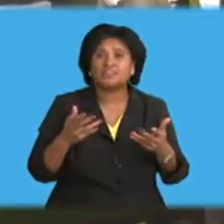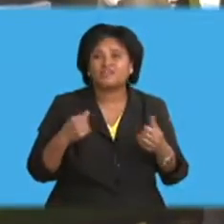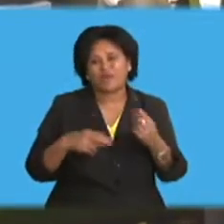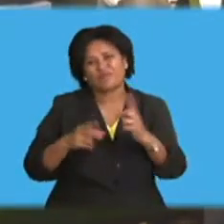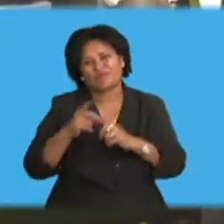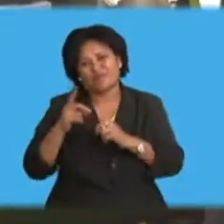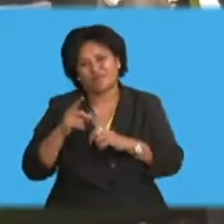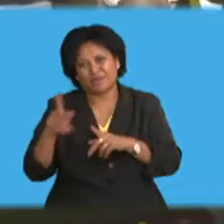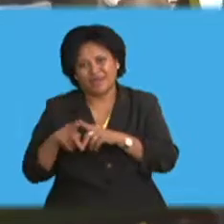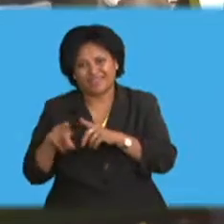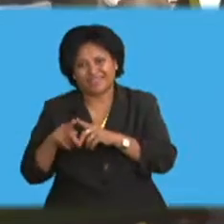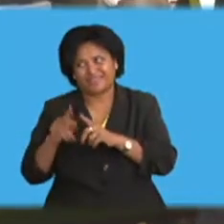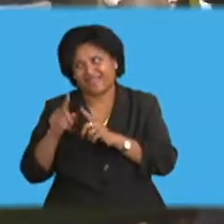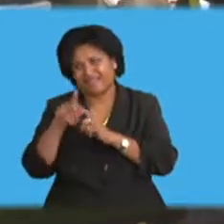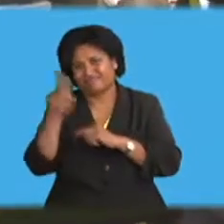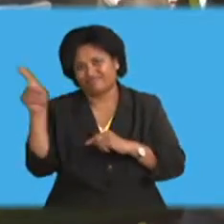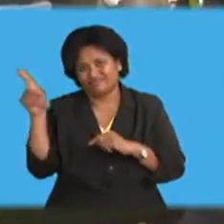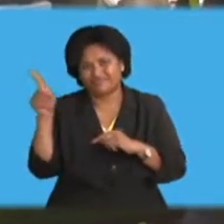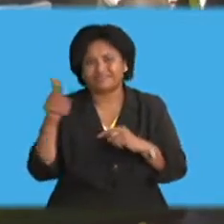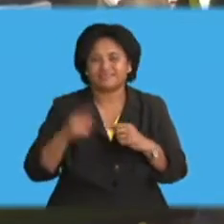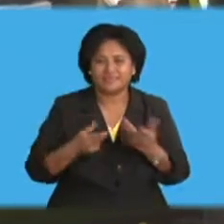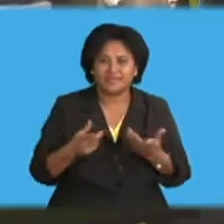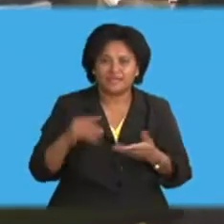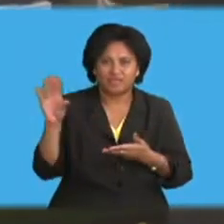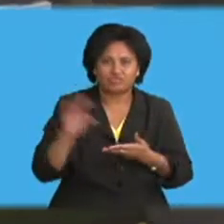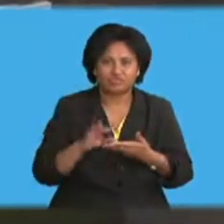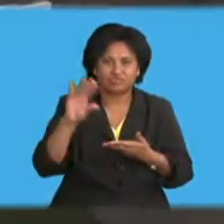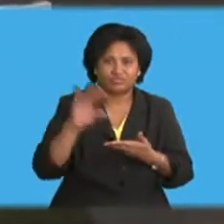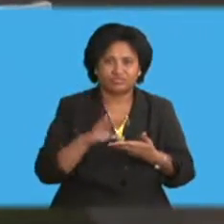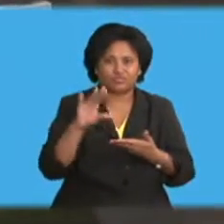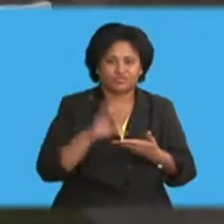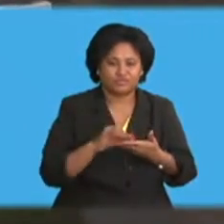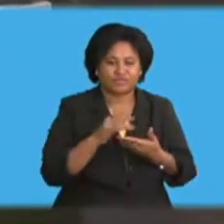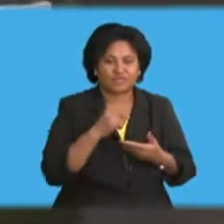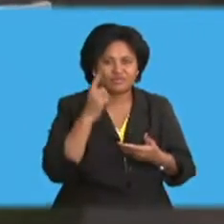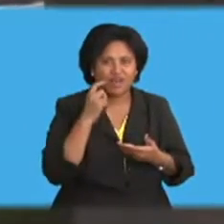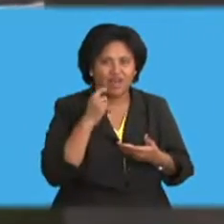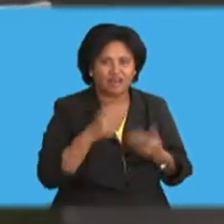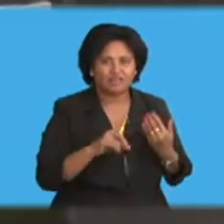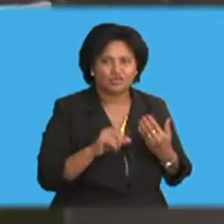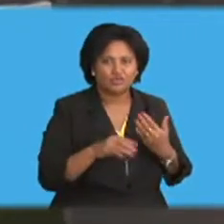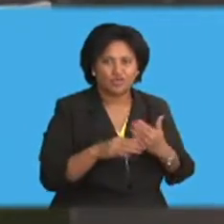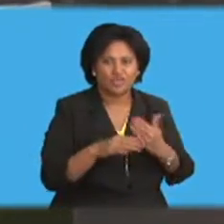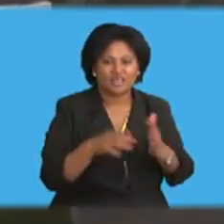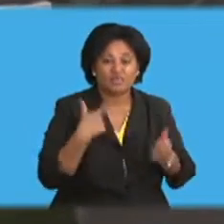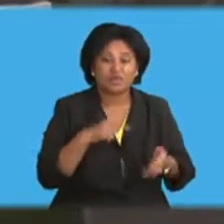development partners or other finances, given the limitation in government's